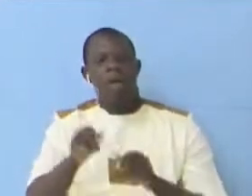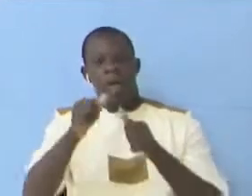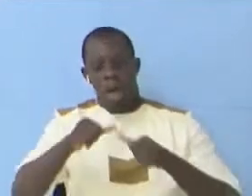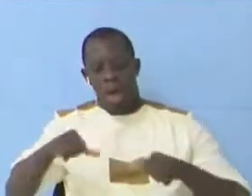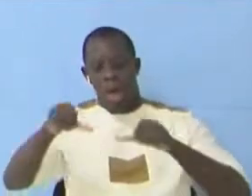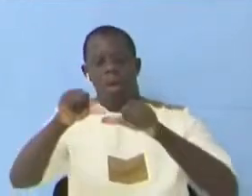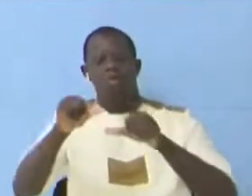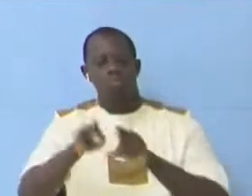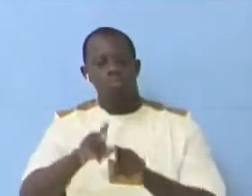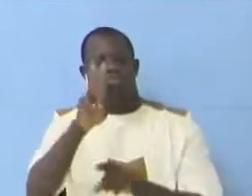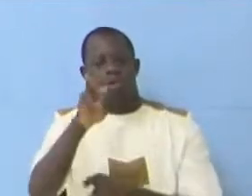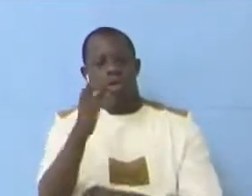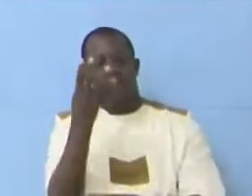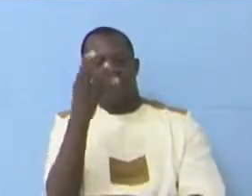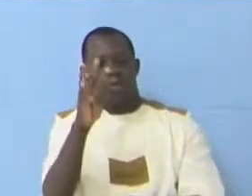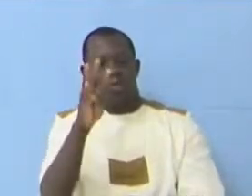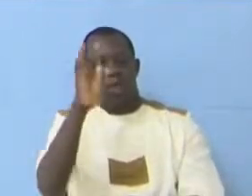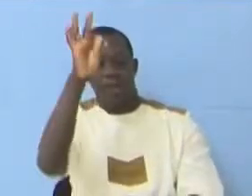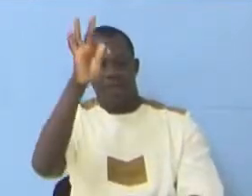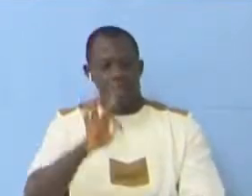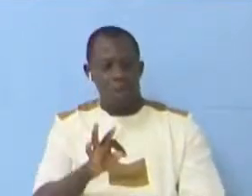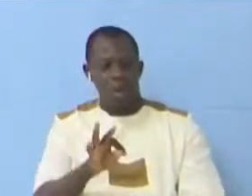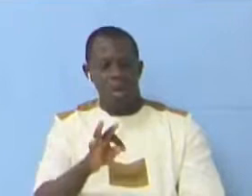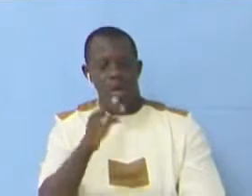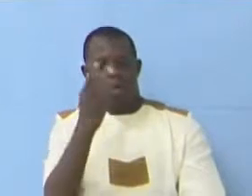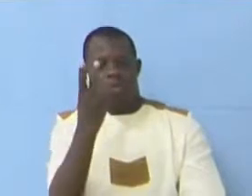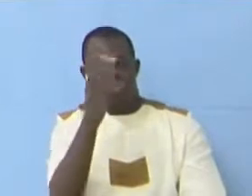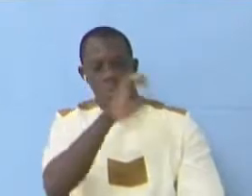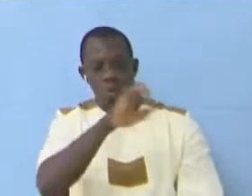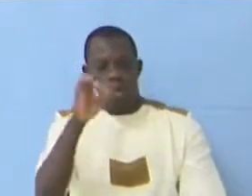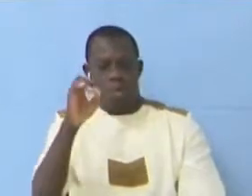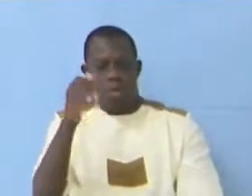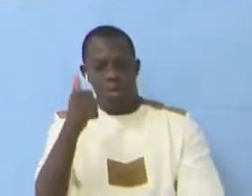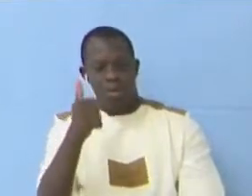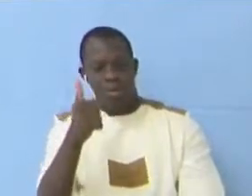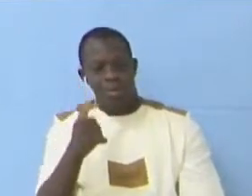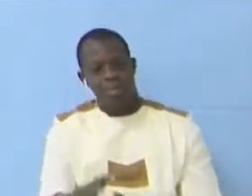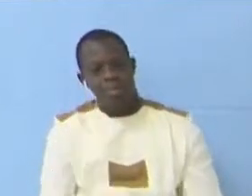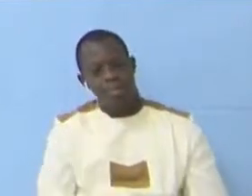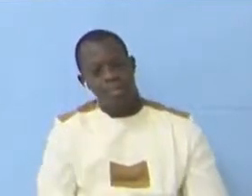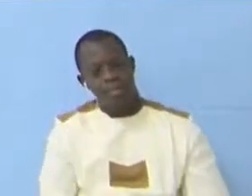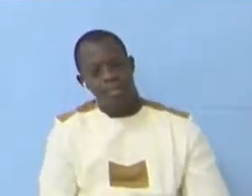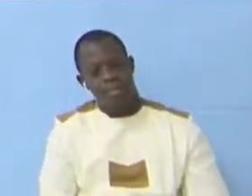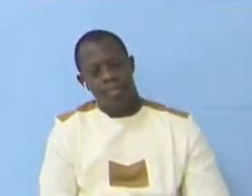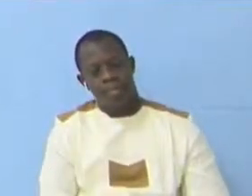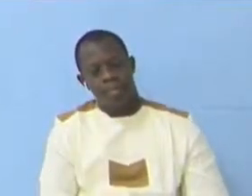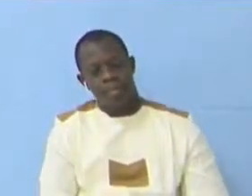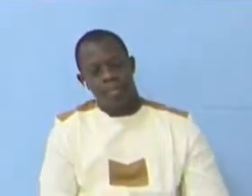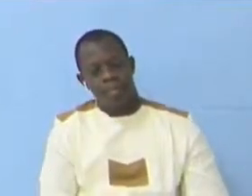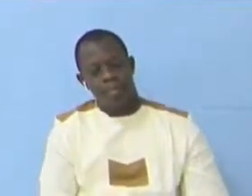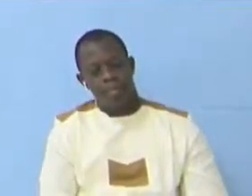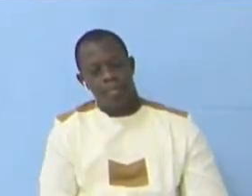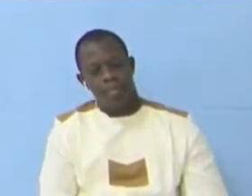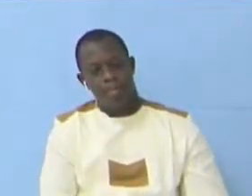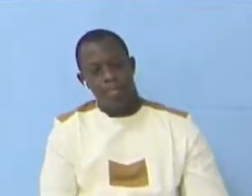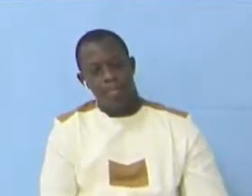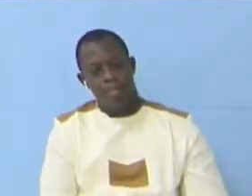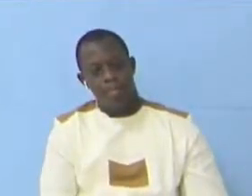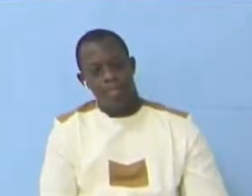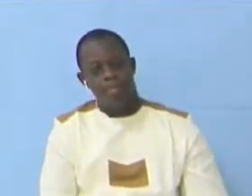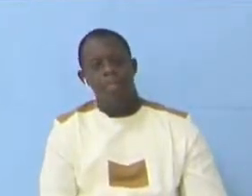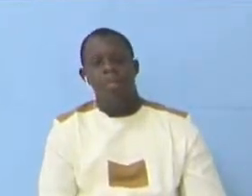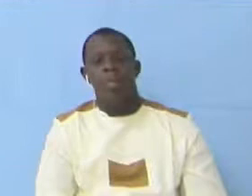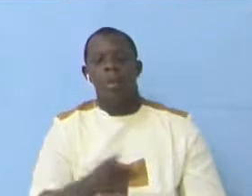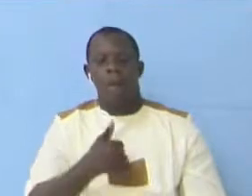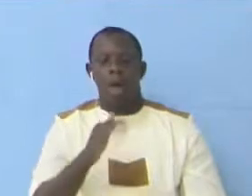the 24th of February 2006. dama tukki woon génnoon réew mi ci boori février atum 2006. I